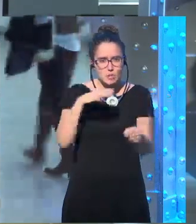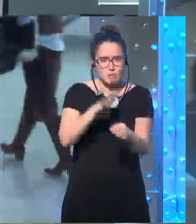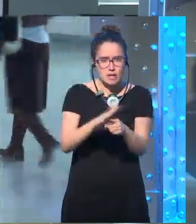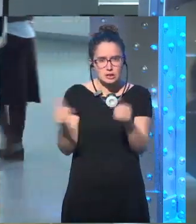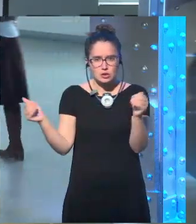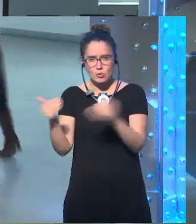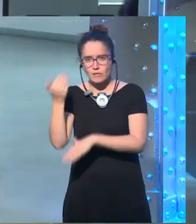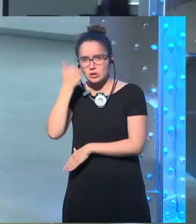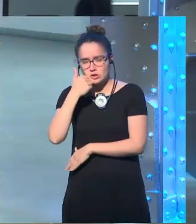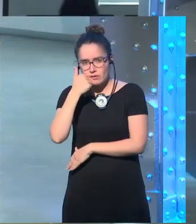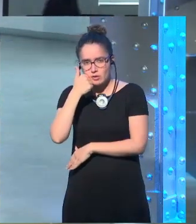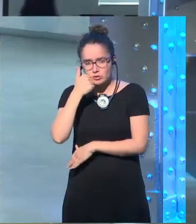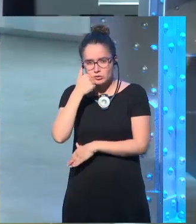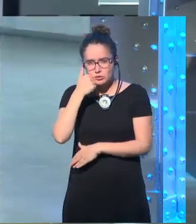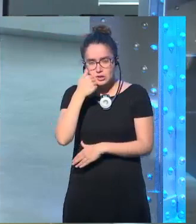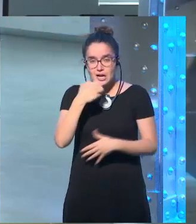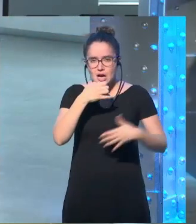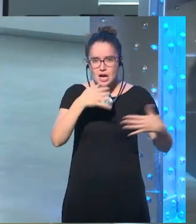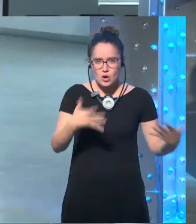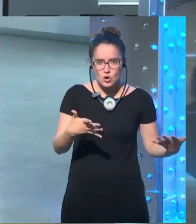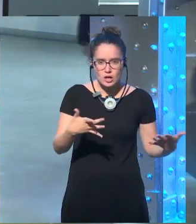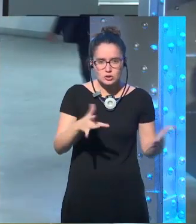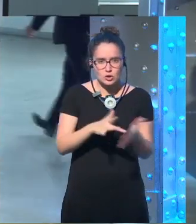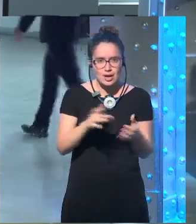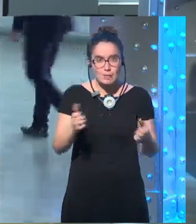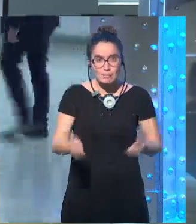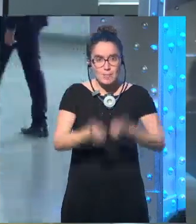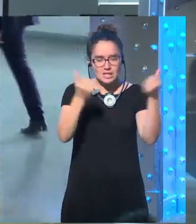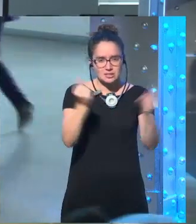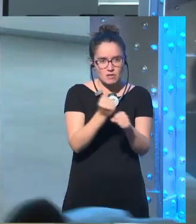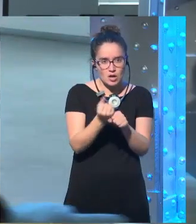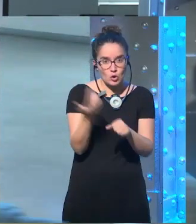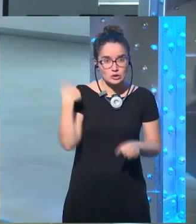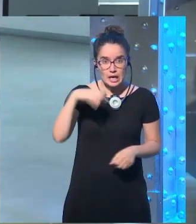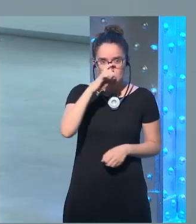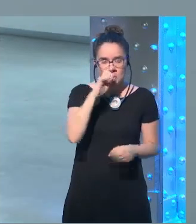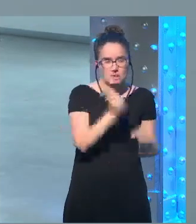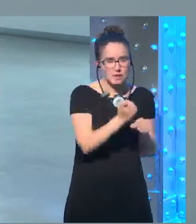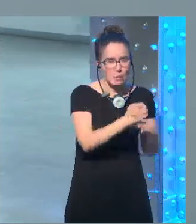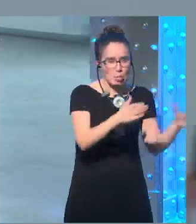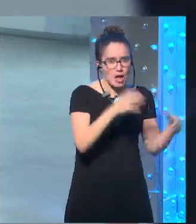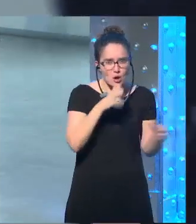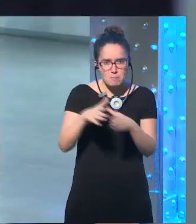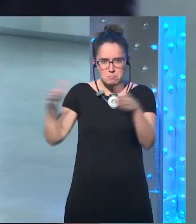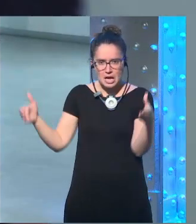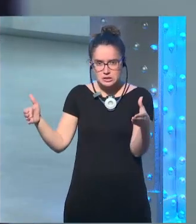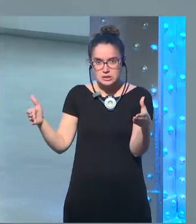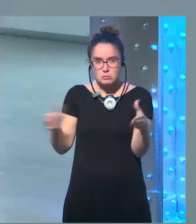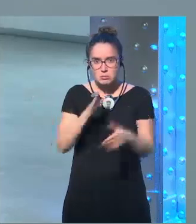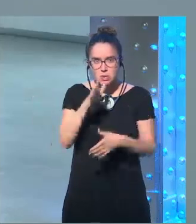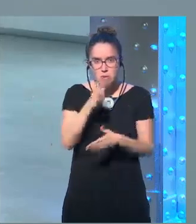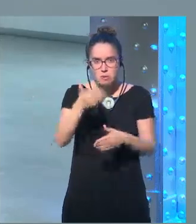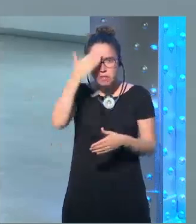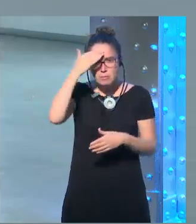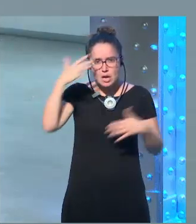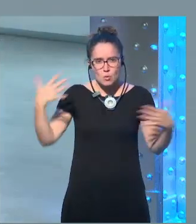around today than ever before. And the prime reason for that has to some extent